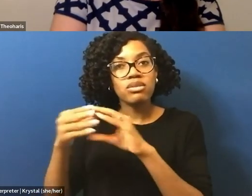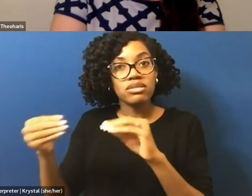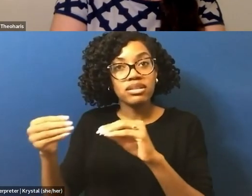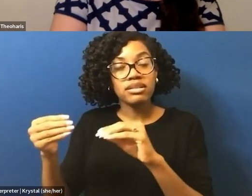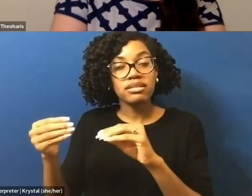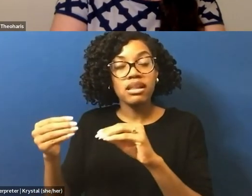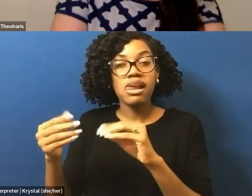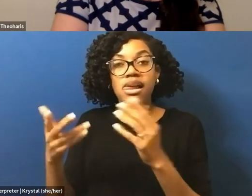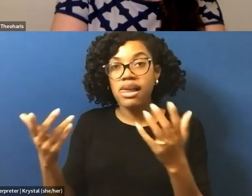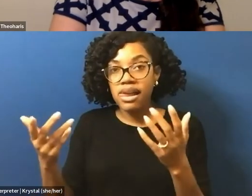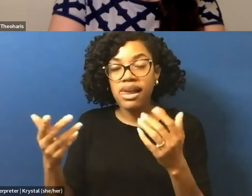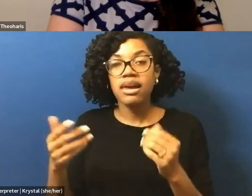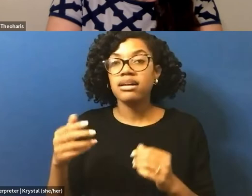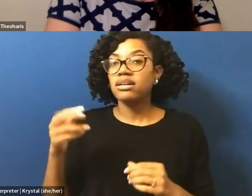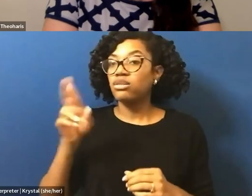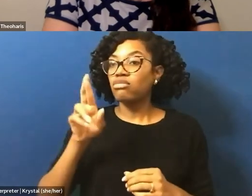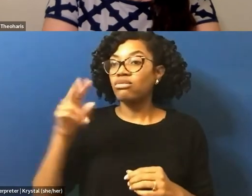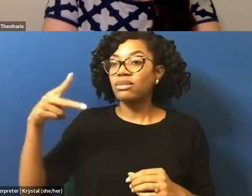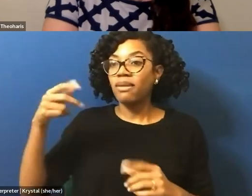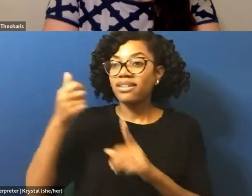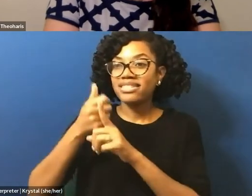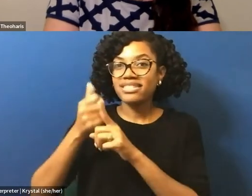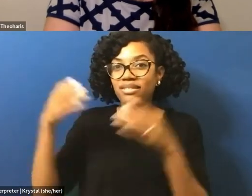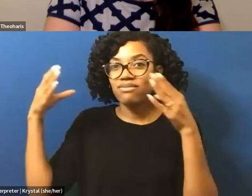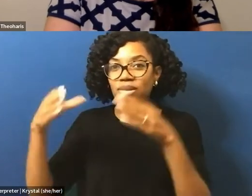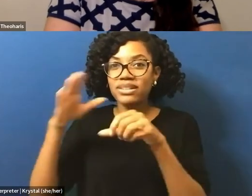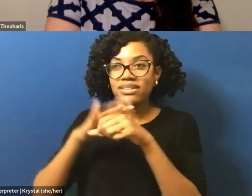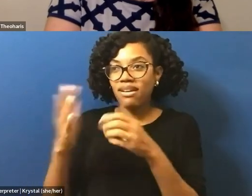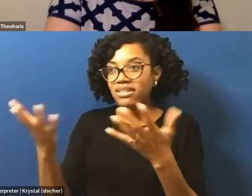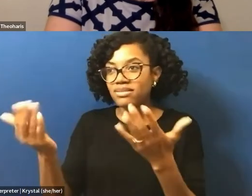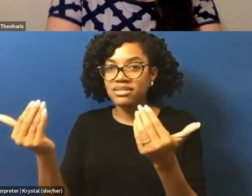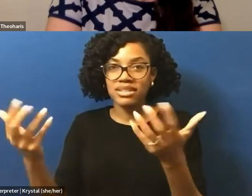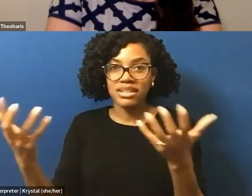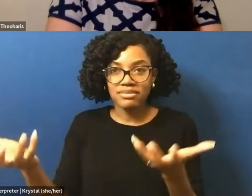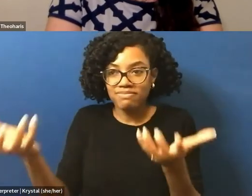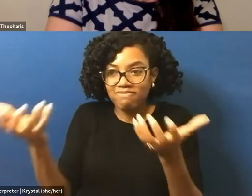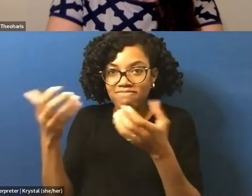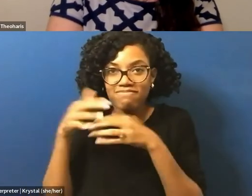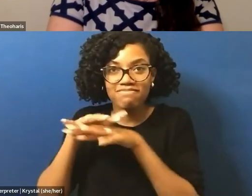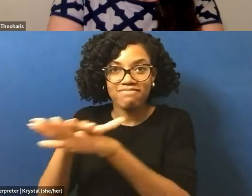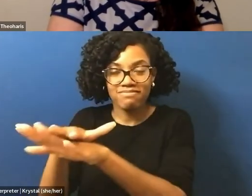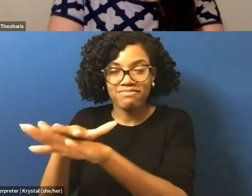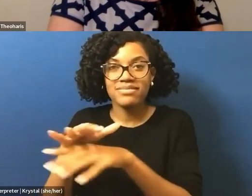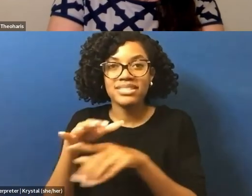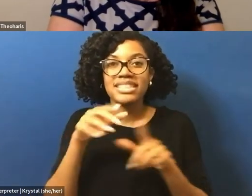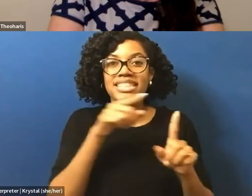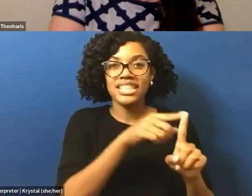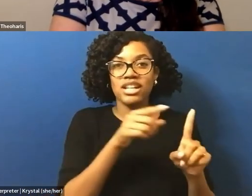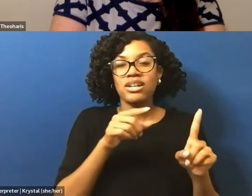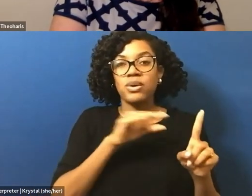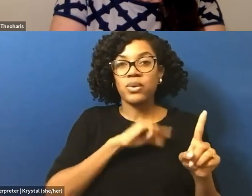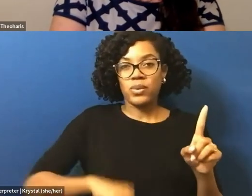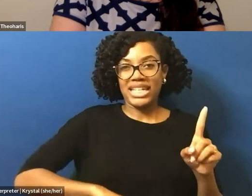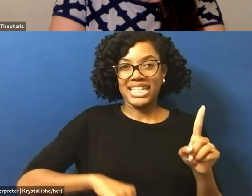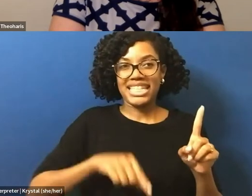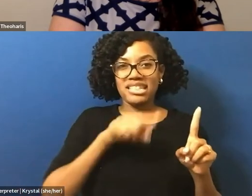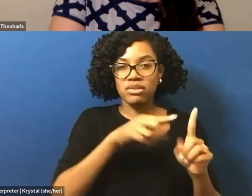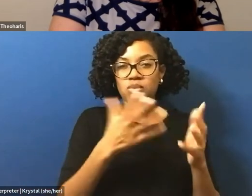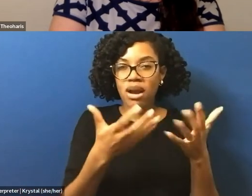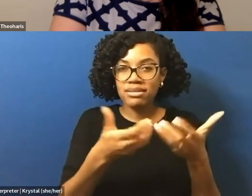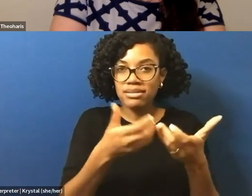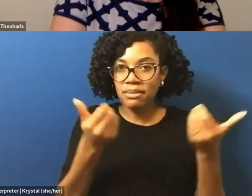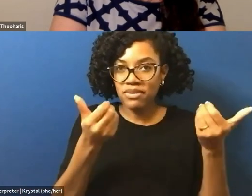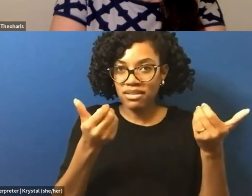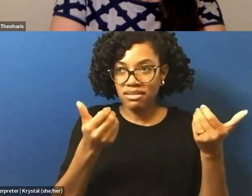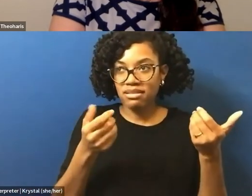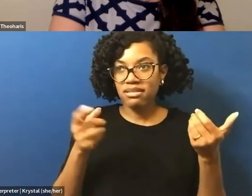that, you know, Parks is on the integrationist path, you know, Queen Mother Moore is on this Black nationalist path, none between will meet. But as Jean has